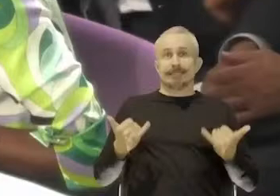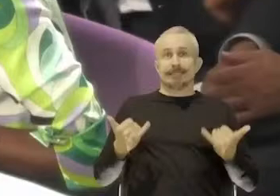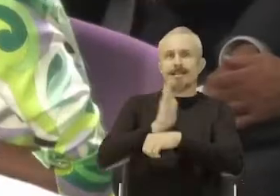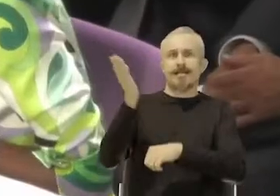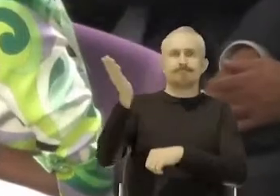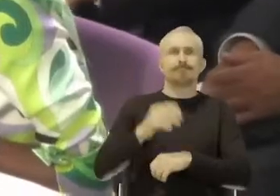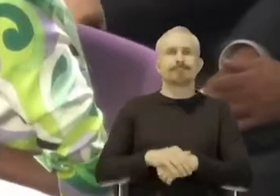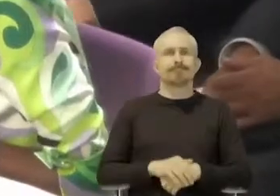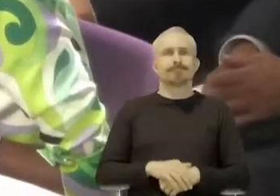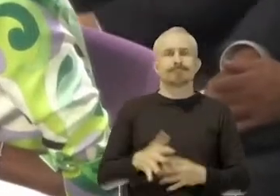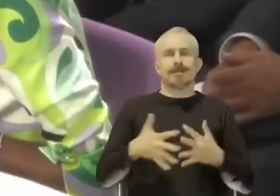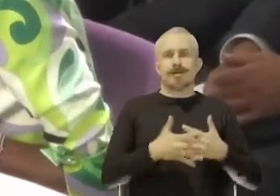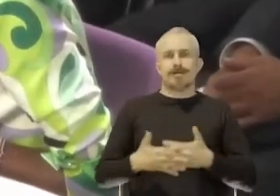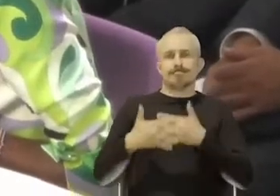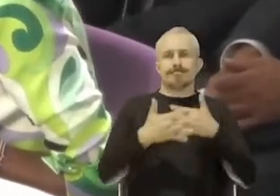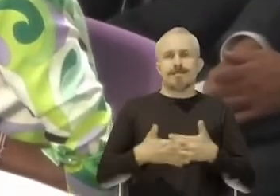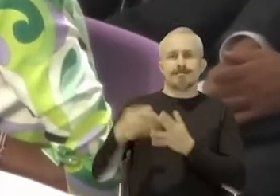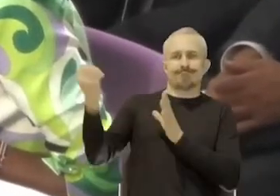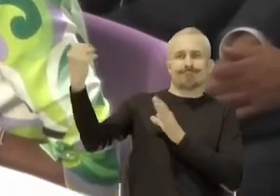that?